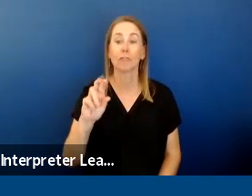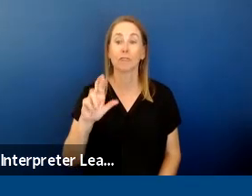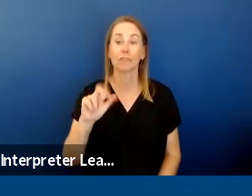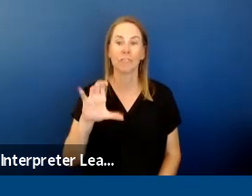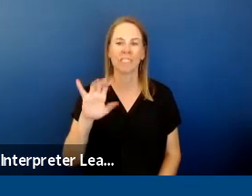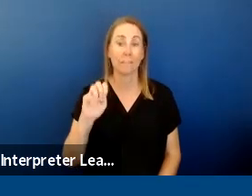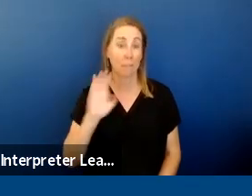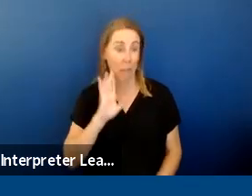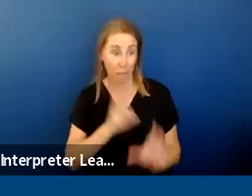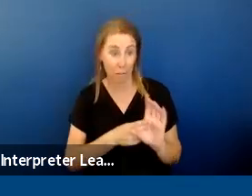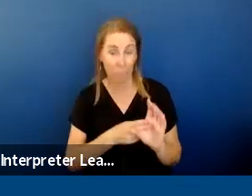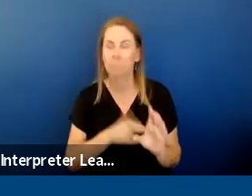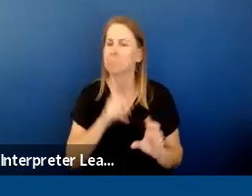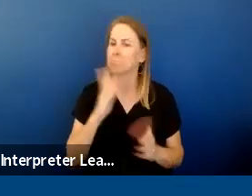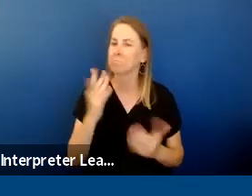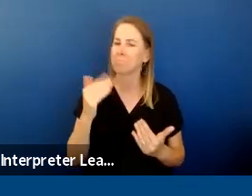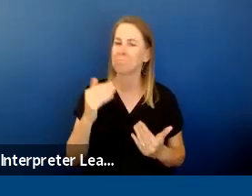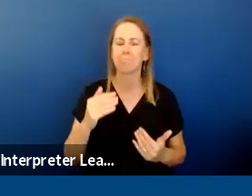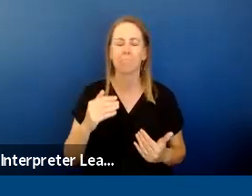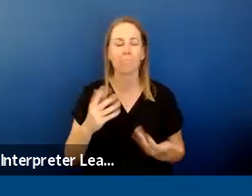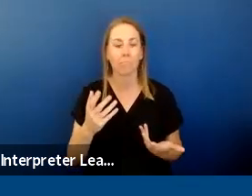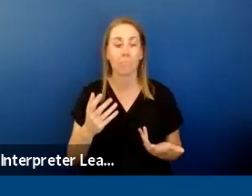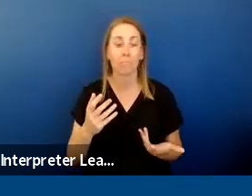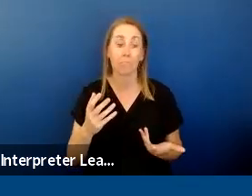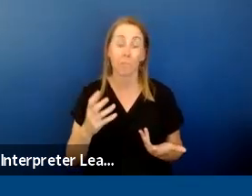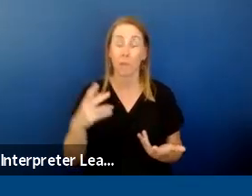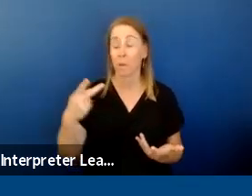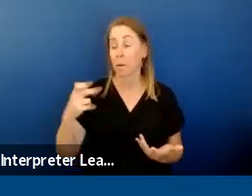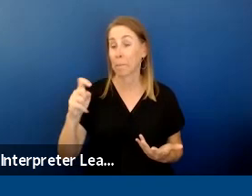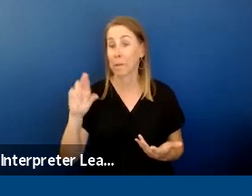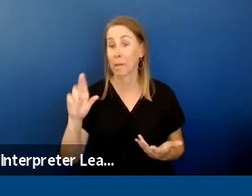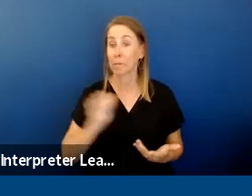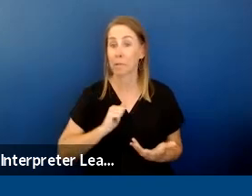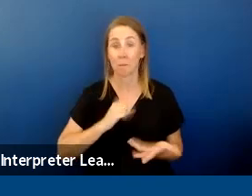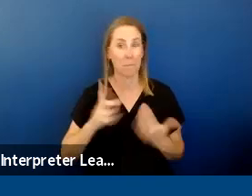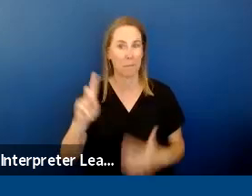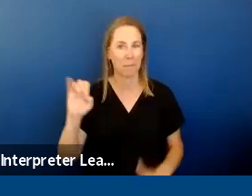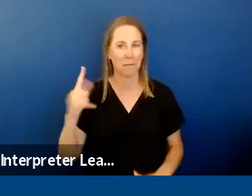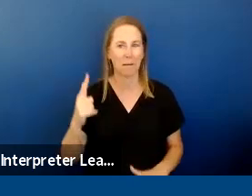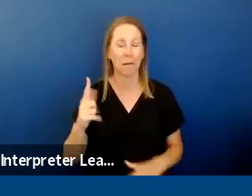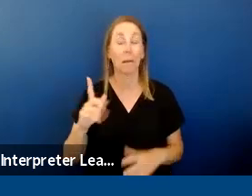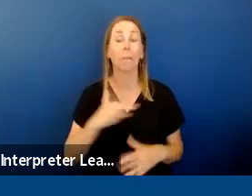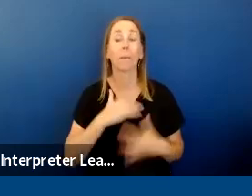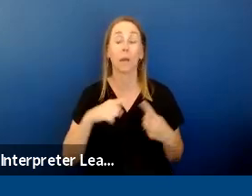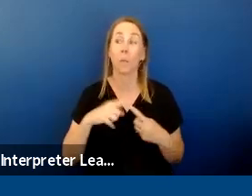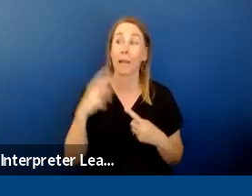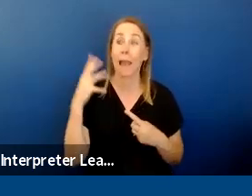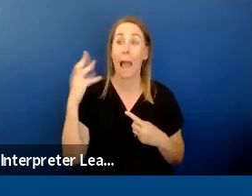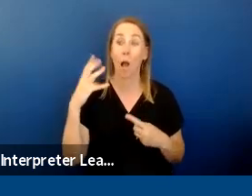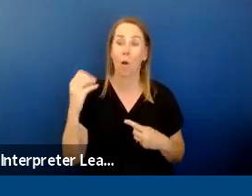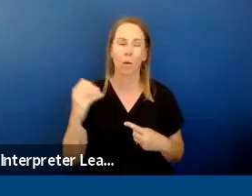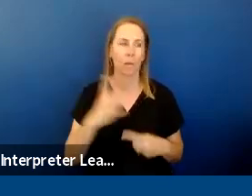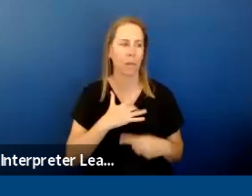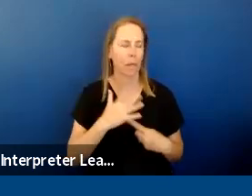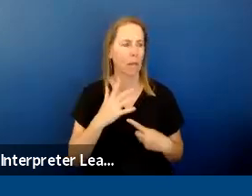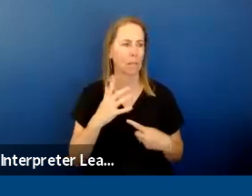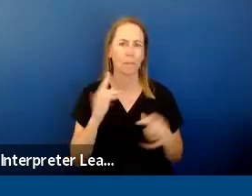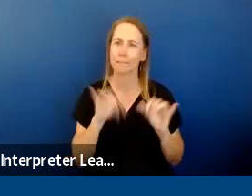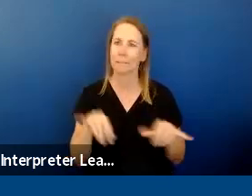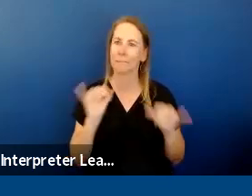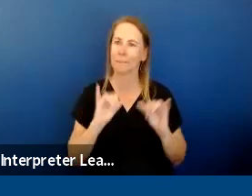So if you do want a specific follow-up, feel free to type your information to one of our panelists or